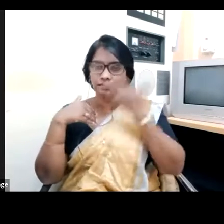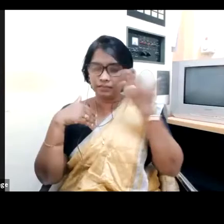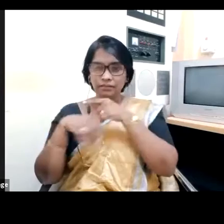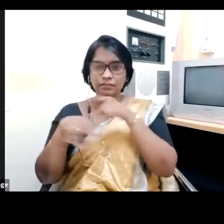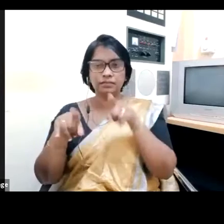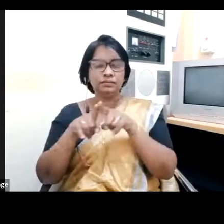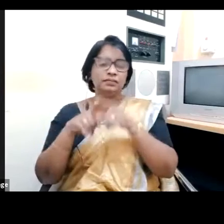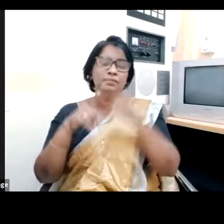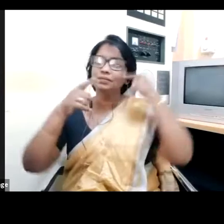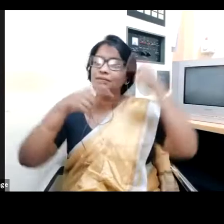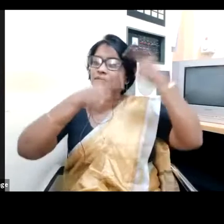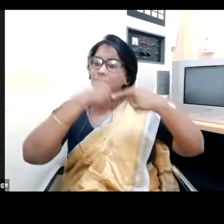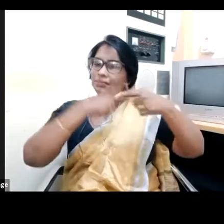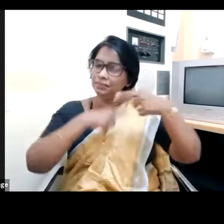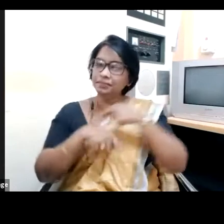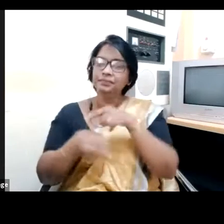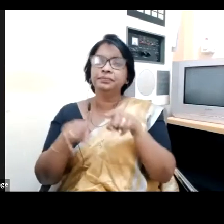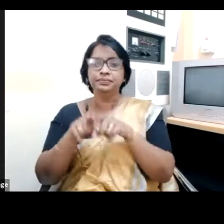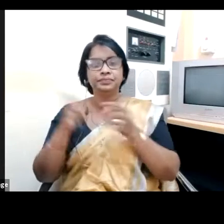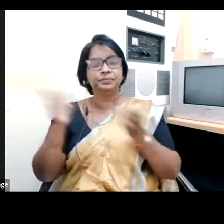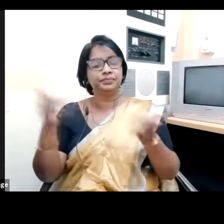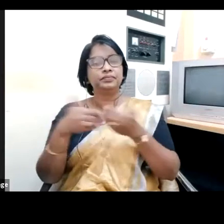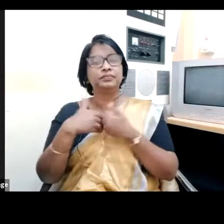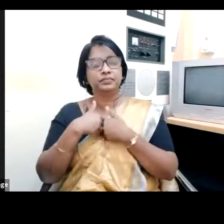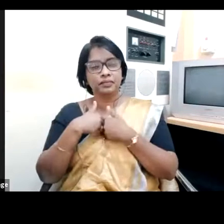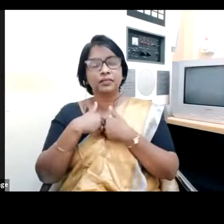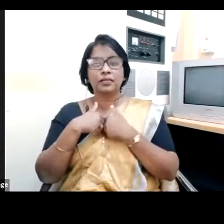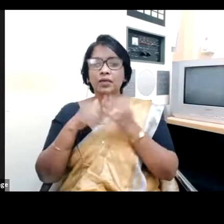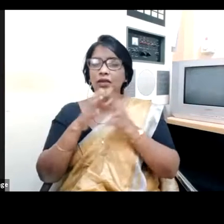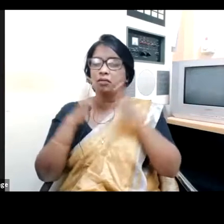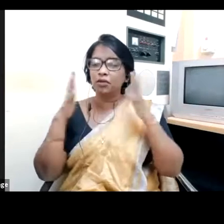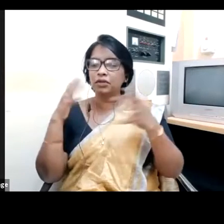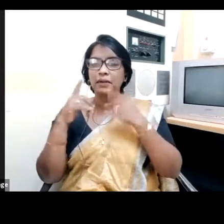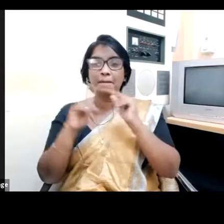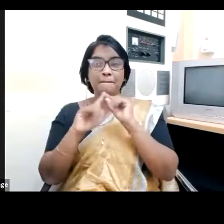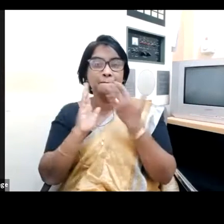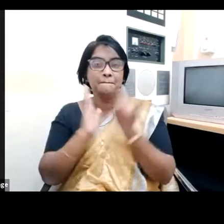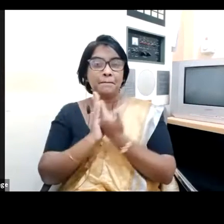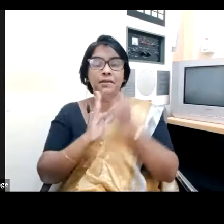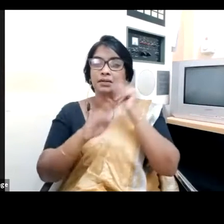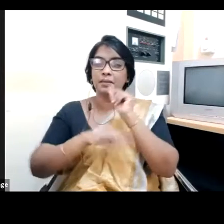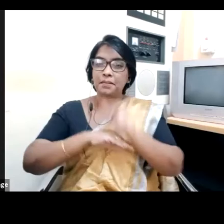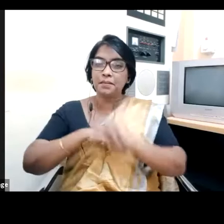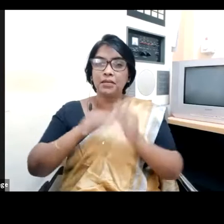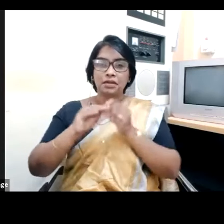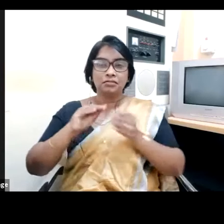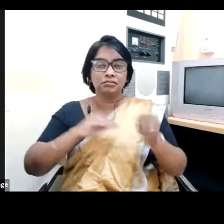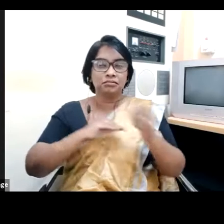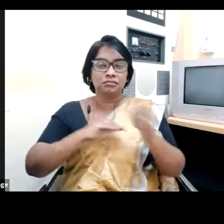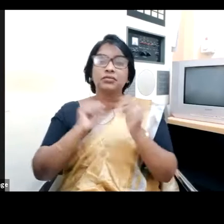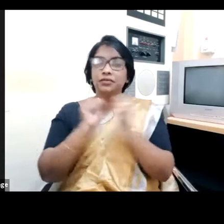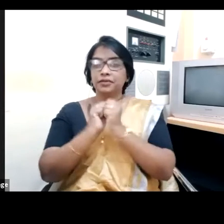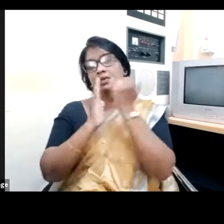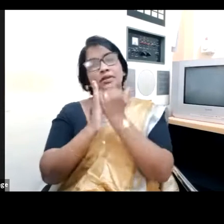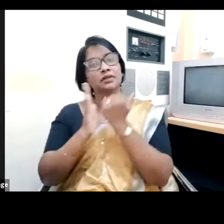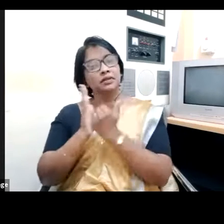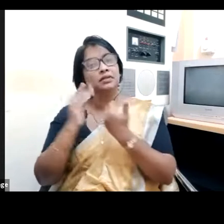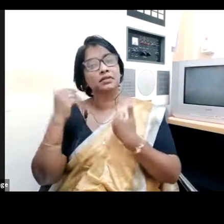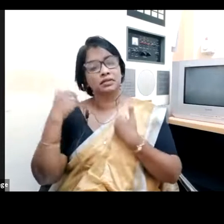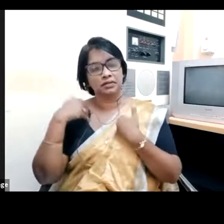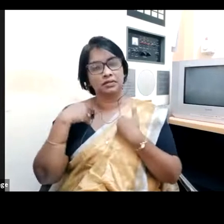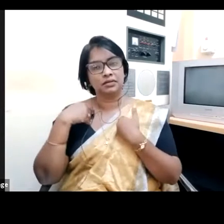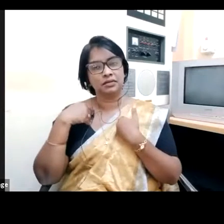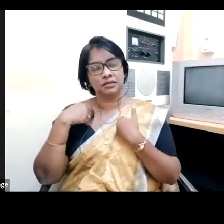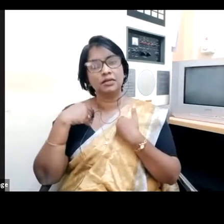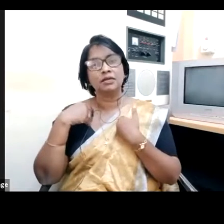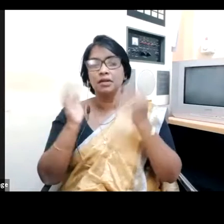also have a lot of policies, strategies, programs in place to protect our forest cover. And chief among